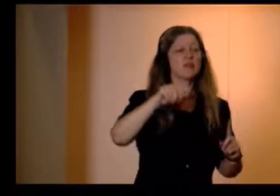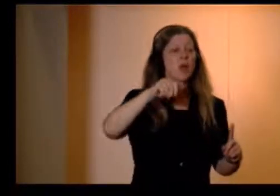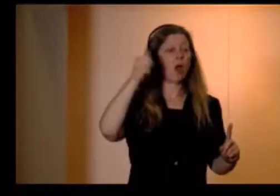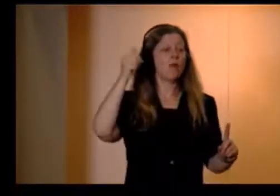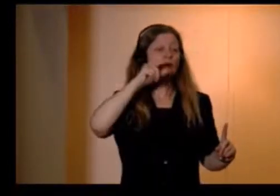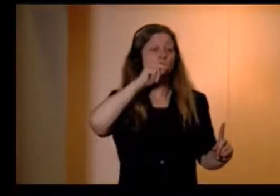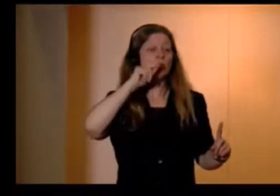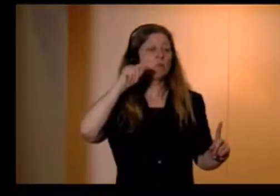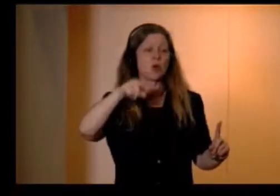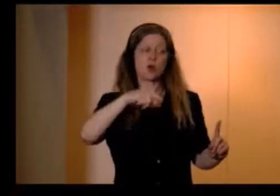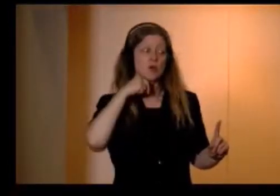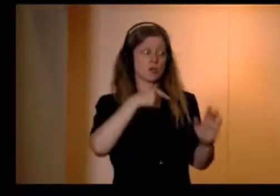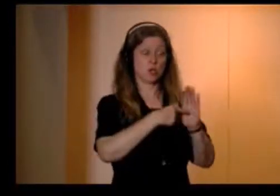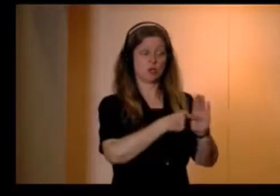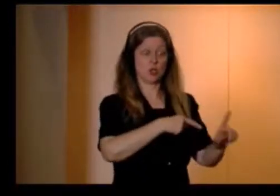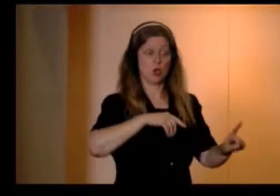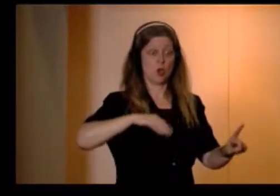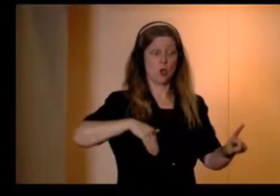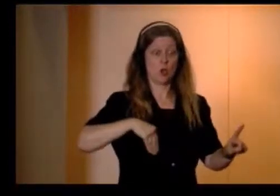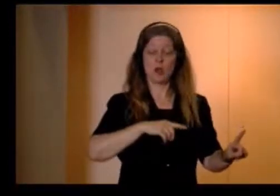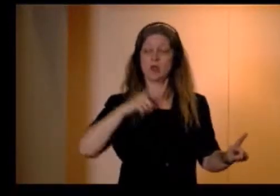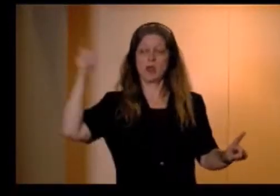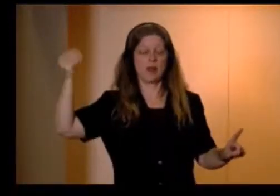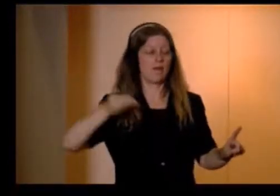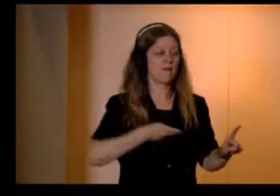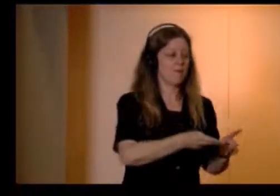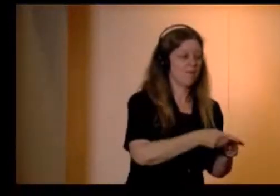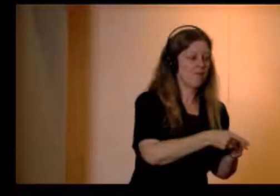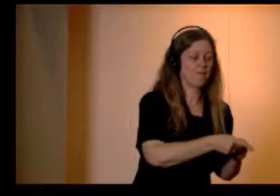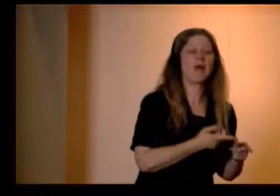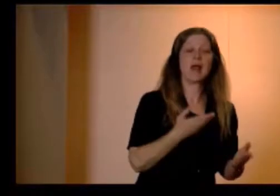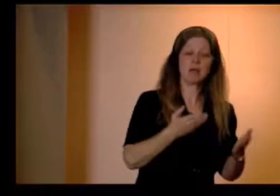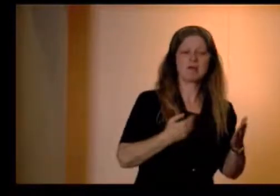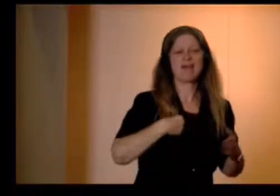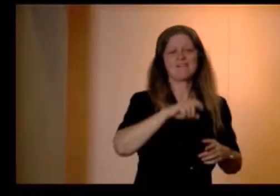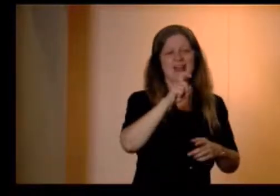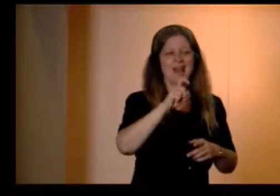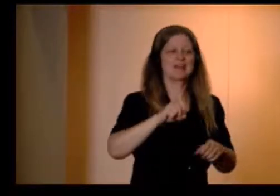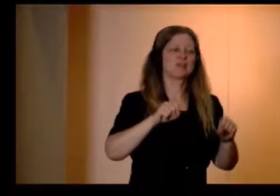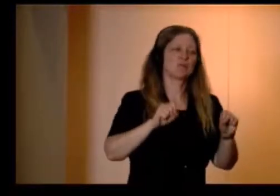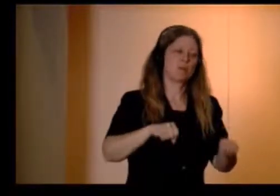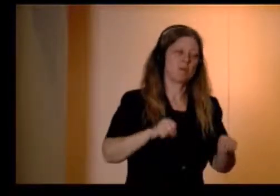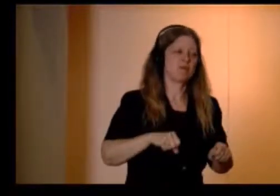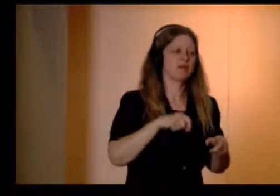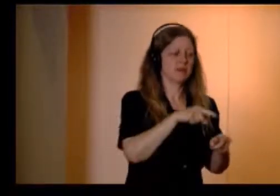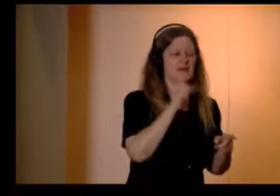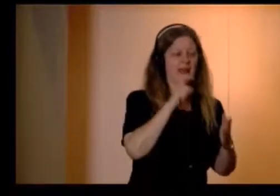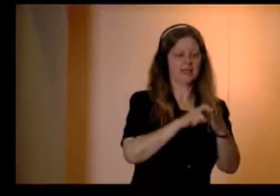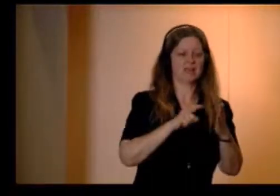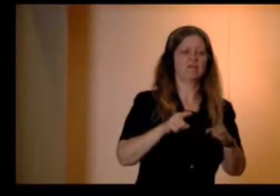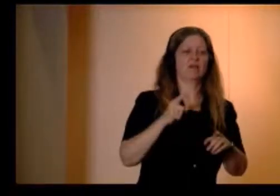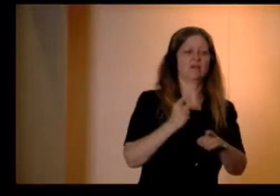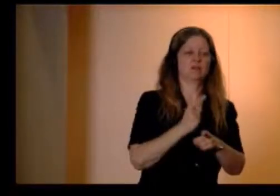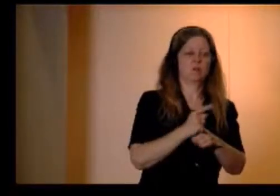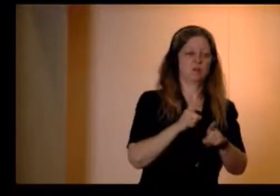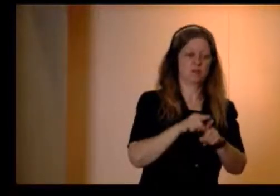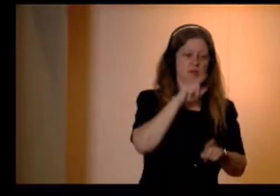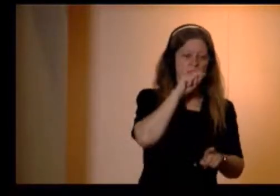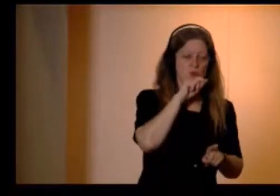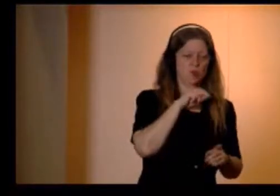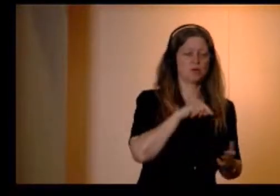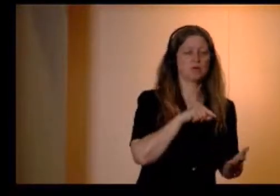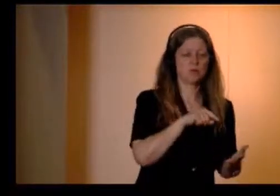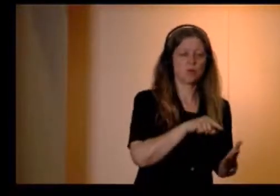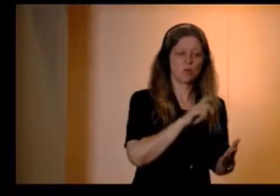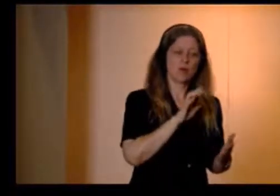through, you'll end up with some probability that that image is a bird. And these techniques are really powerful and are driving a lot of the technological advances that we